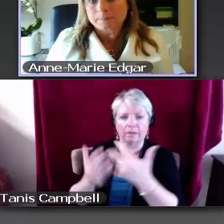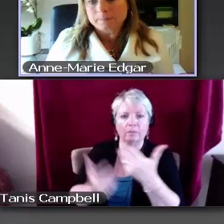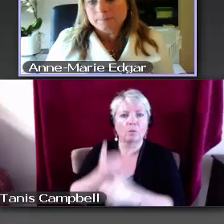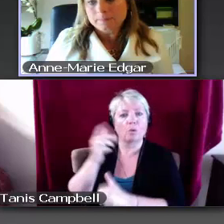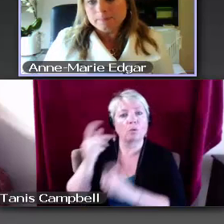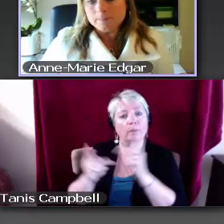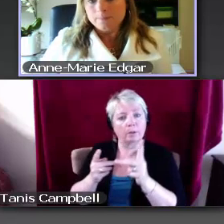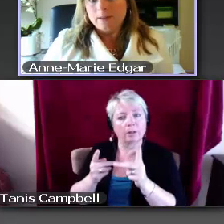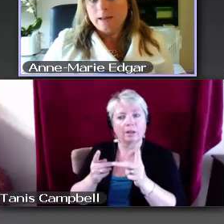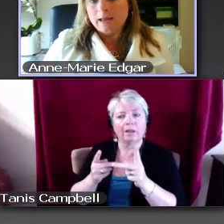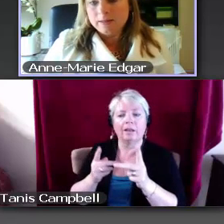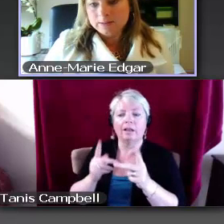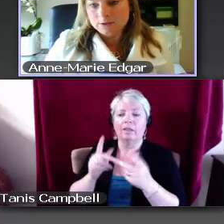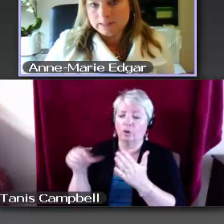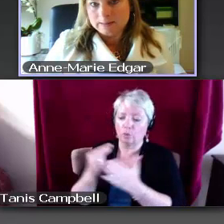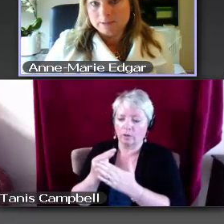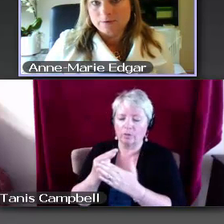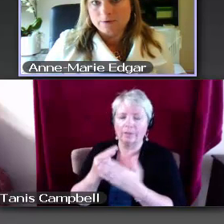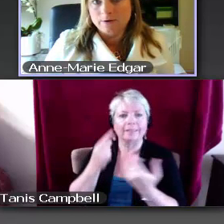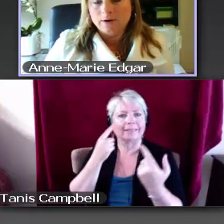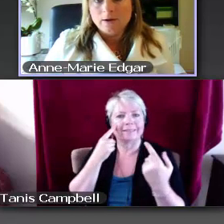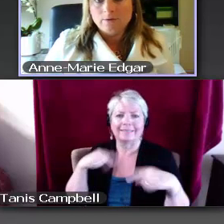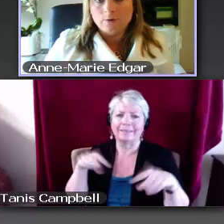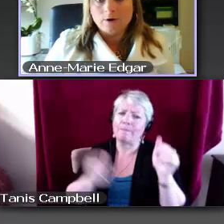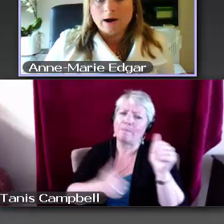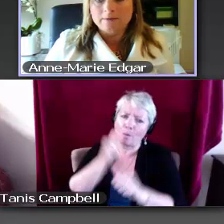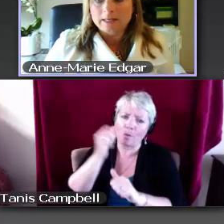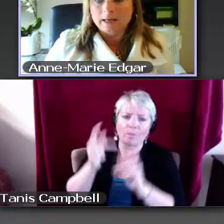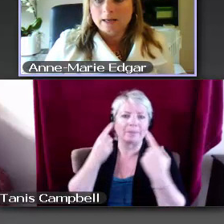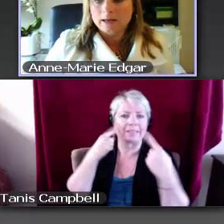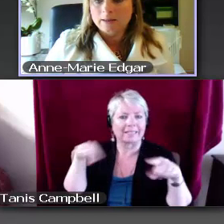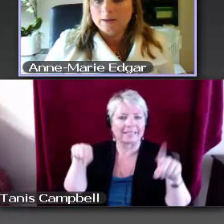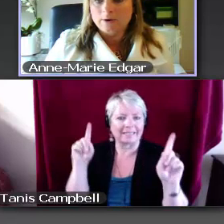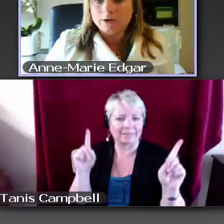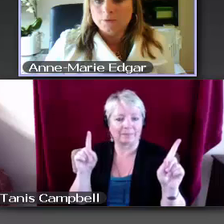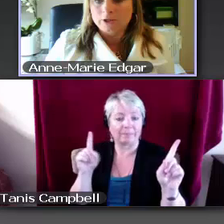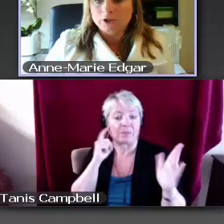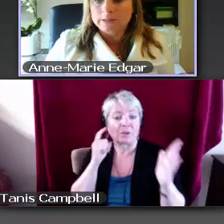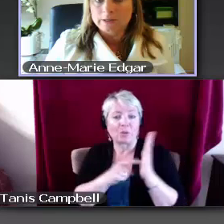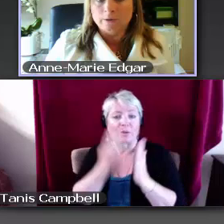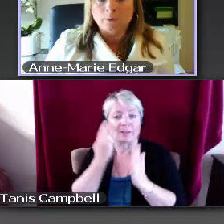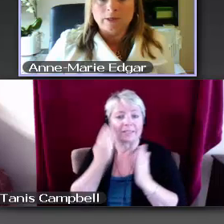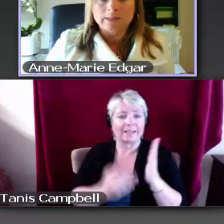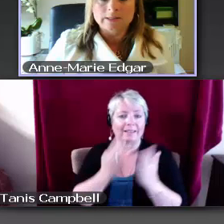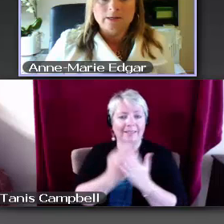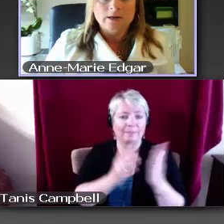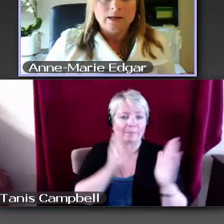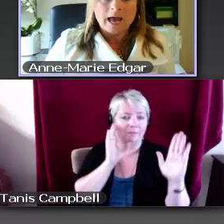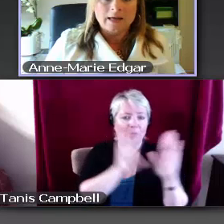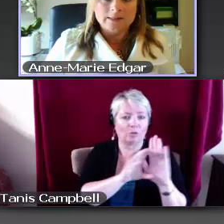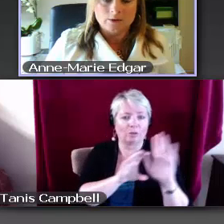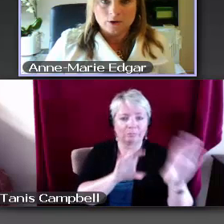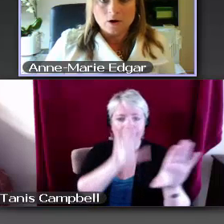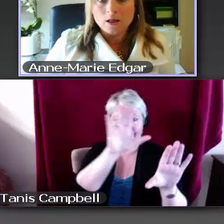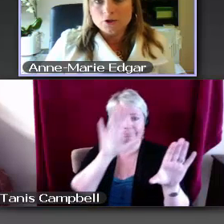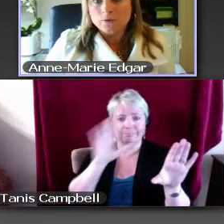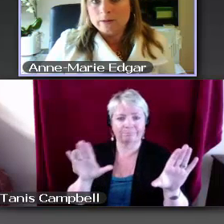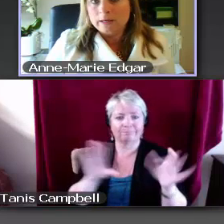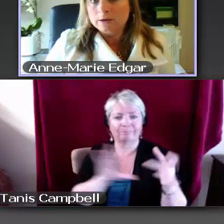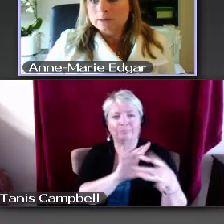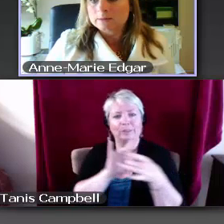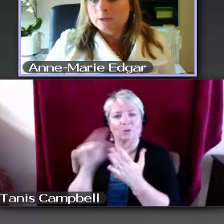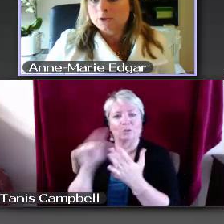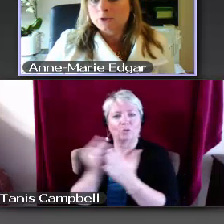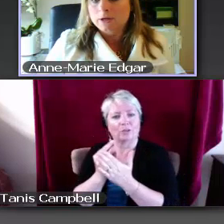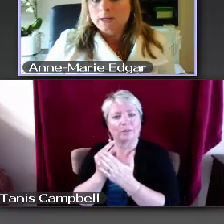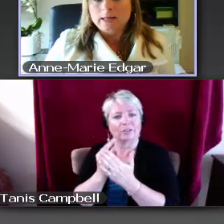succeeding. And these are just some different photographs taken at the graduation ceremonies at Selkirk College over